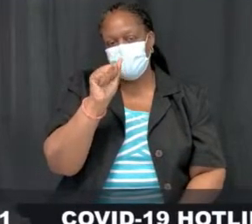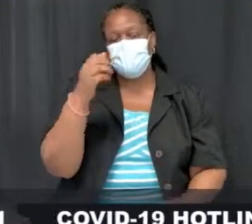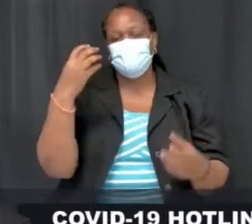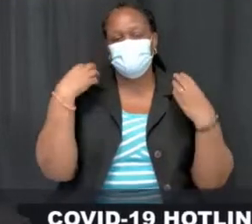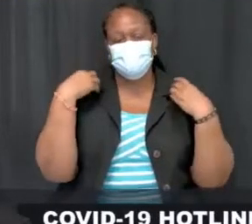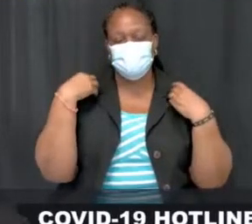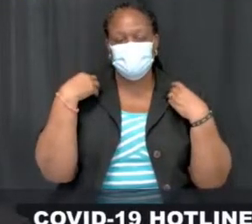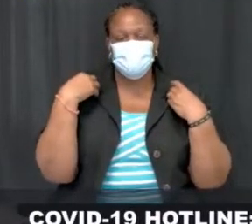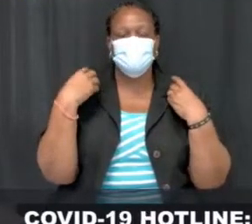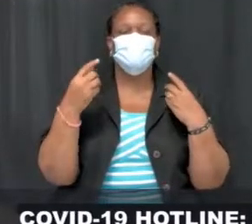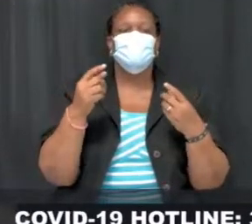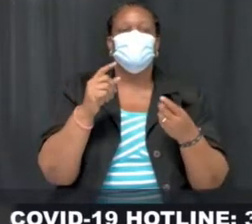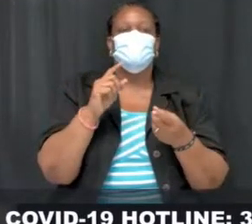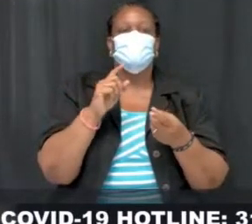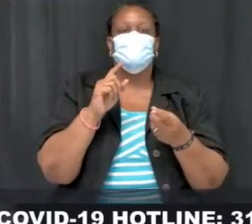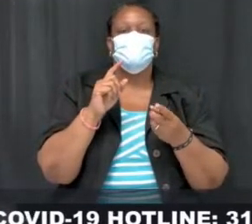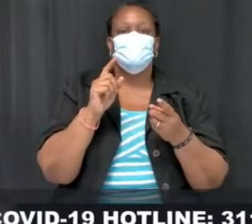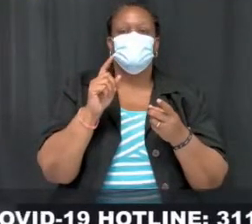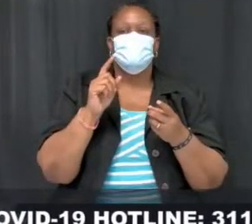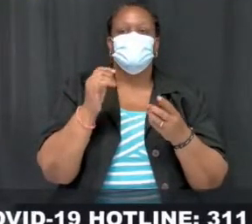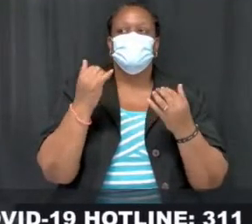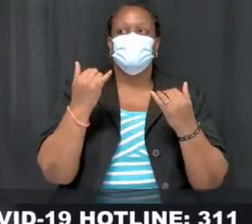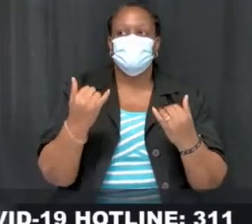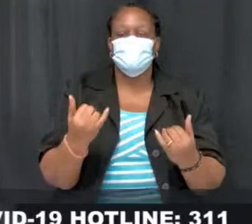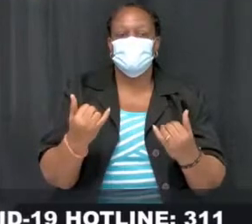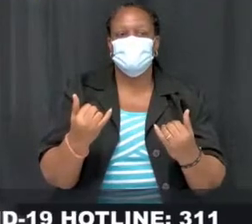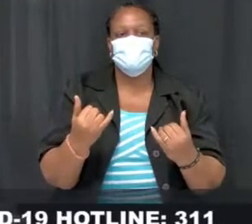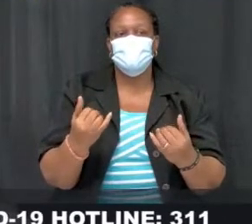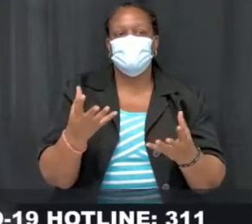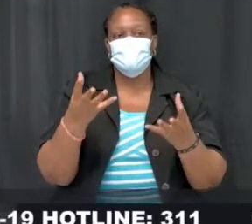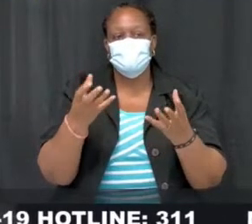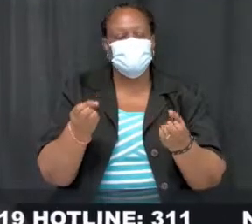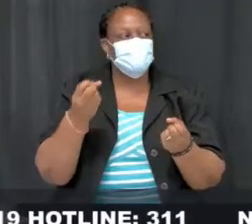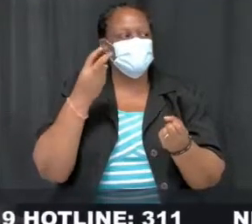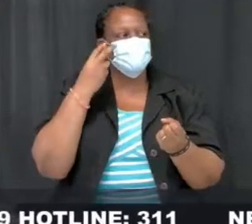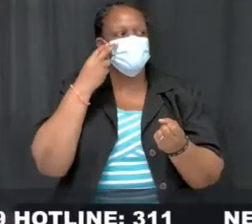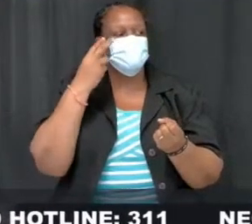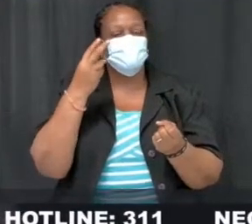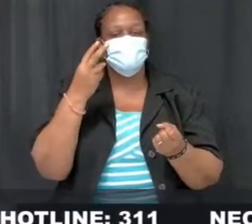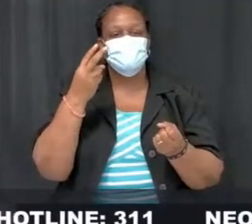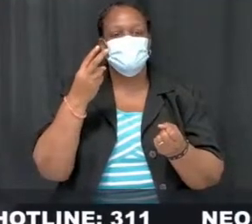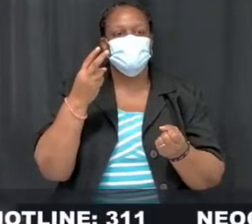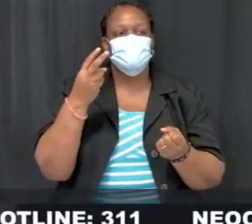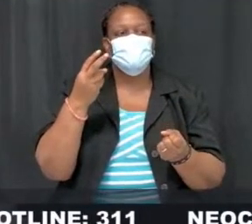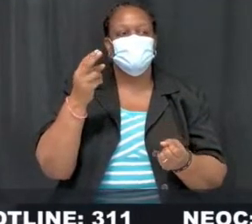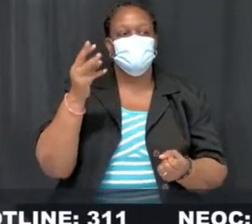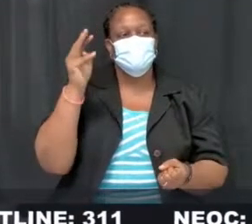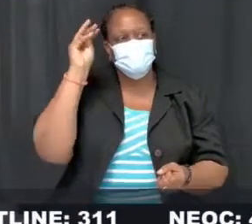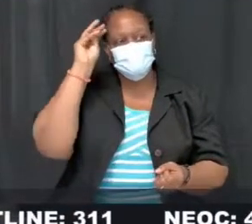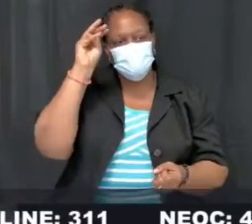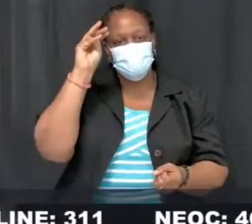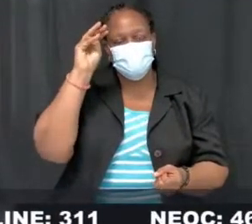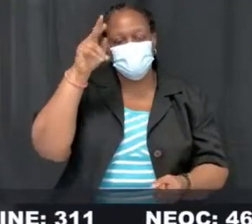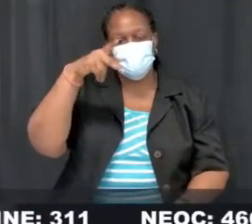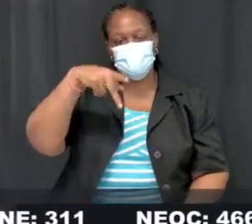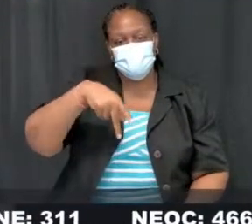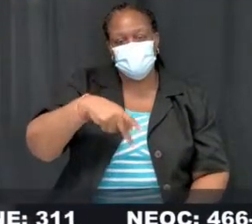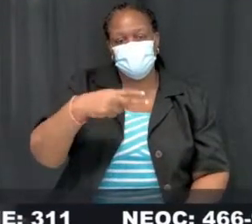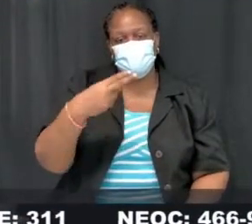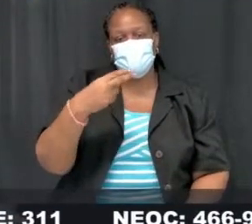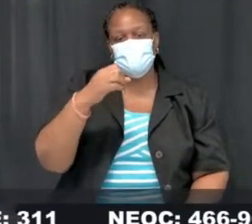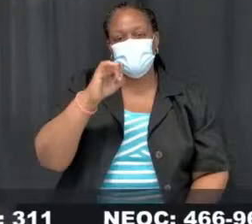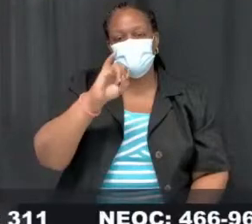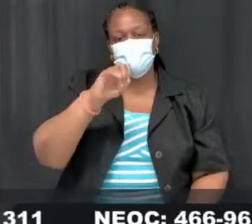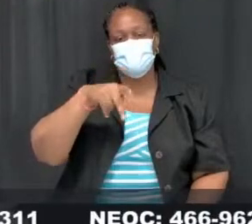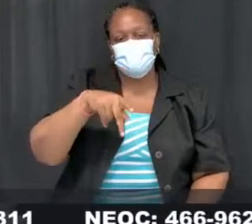I want to recognize the Honorable Wendy Phipps, who is the co-chair of the Disaster